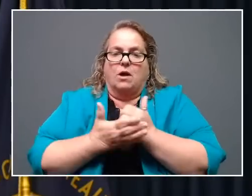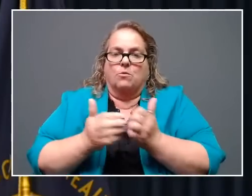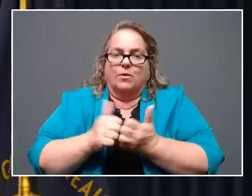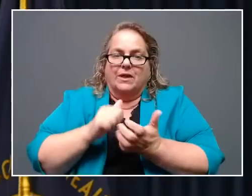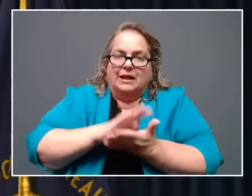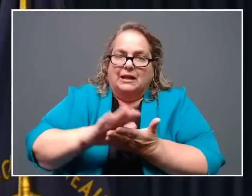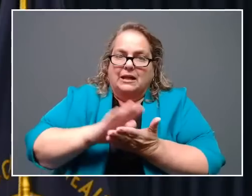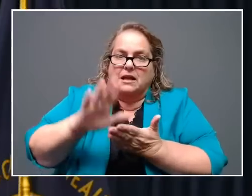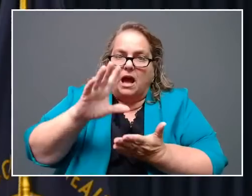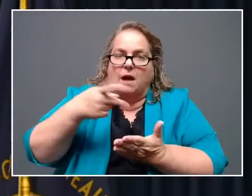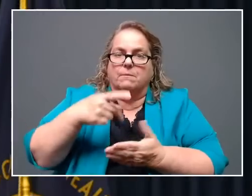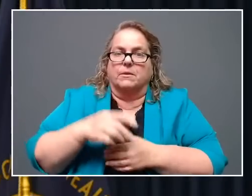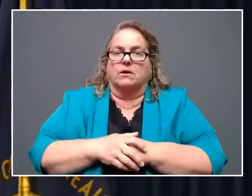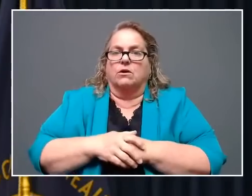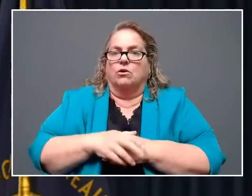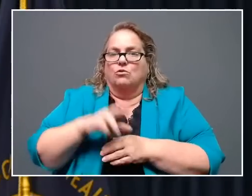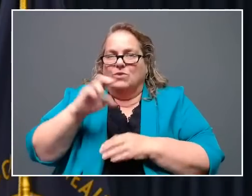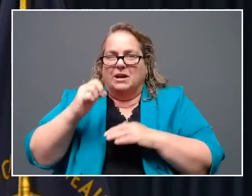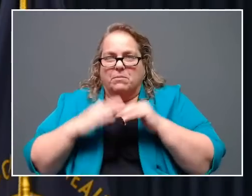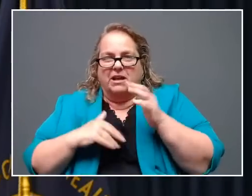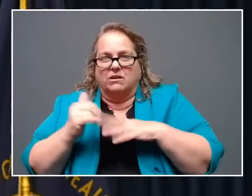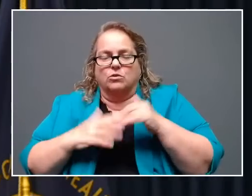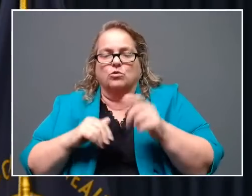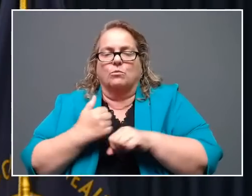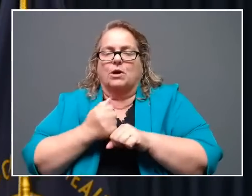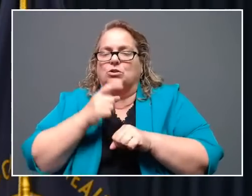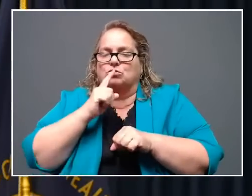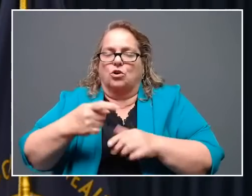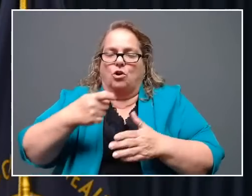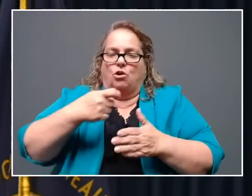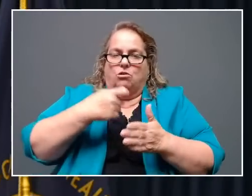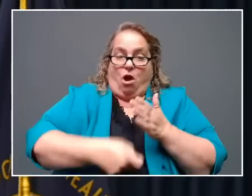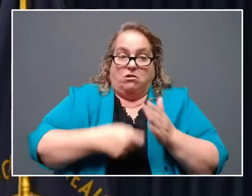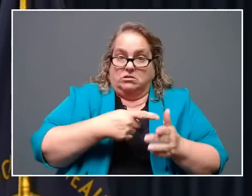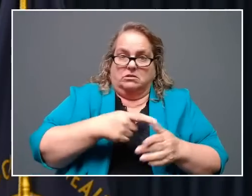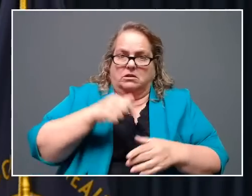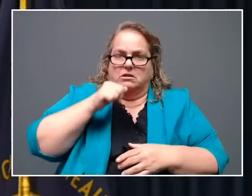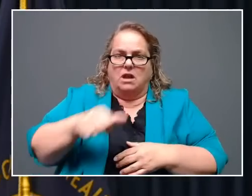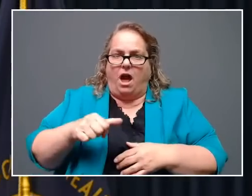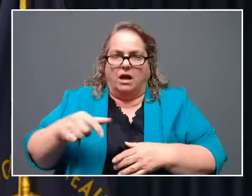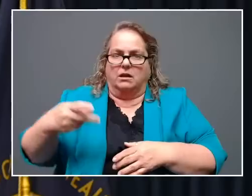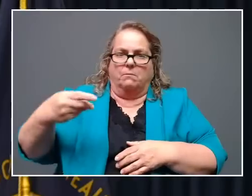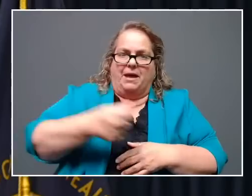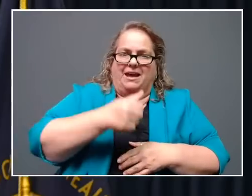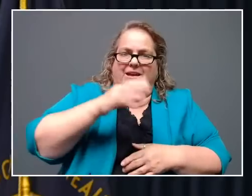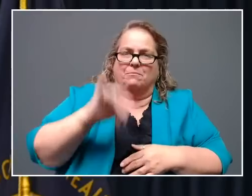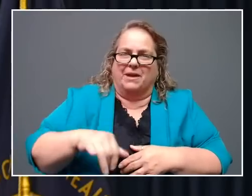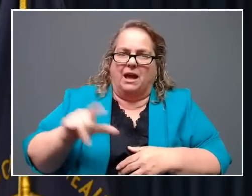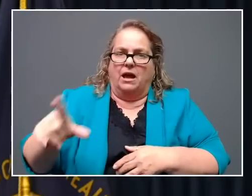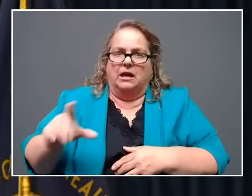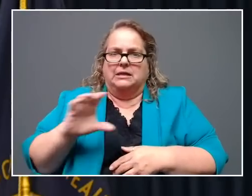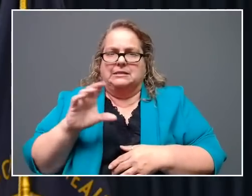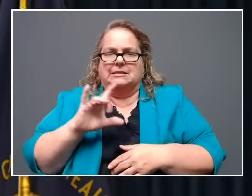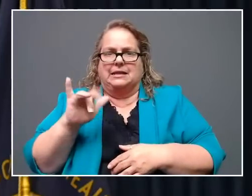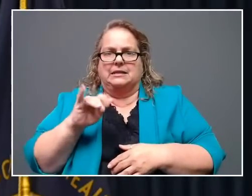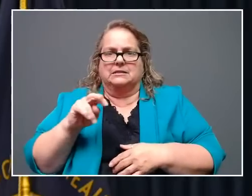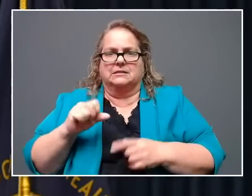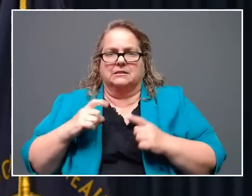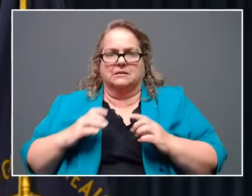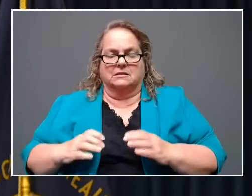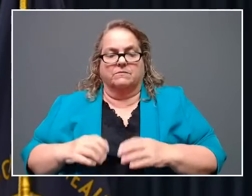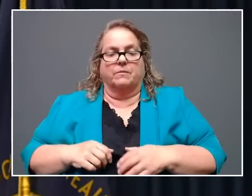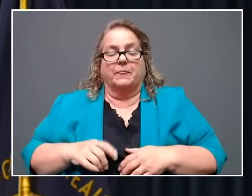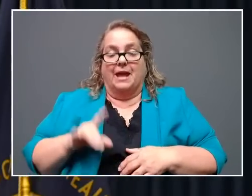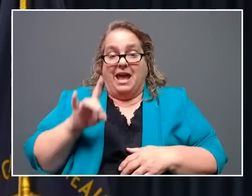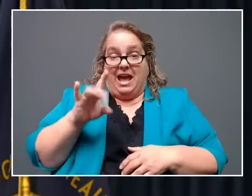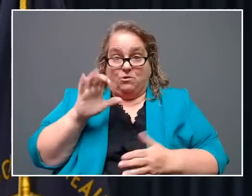make sure that the costs of that aren't borne by the citizens. So today I'm announcing another $800,000 in additional SAFE